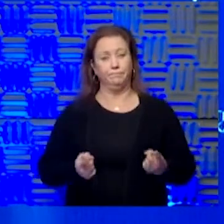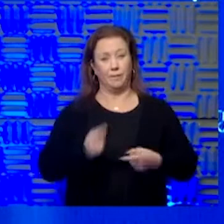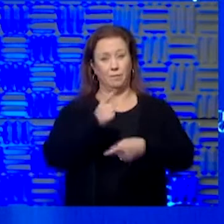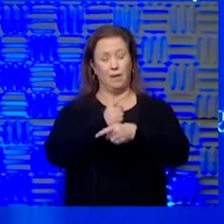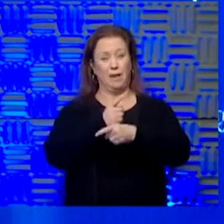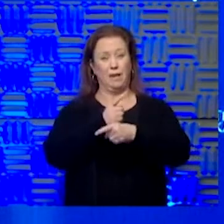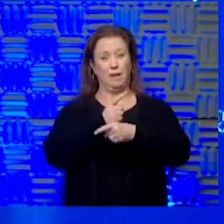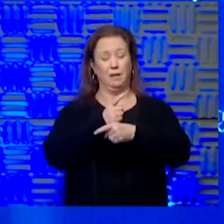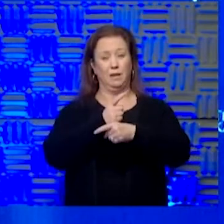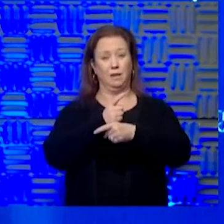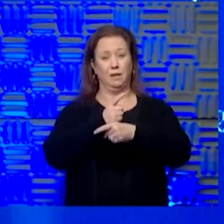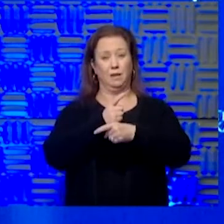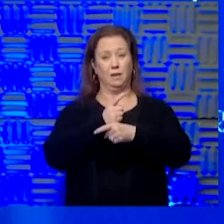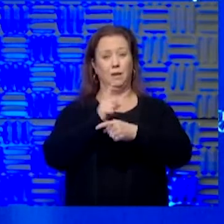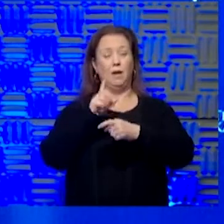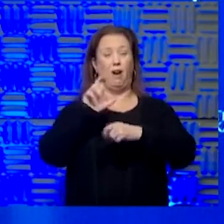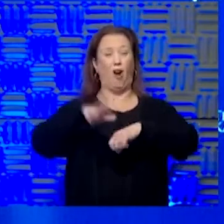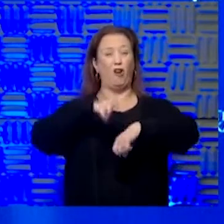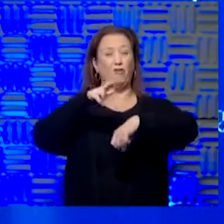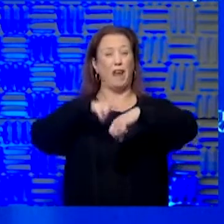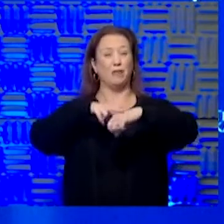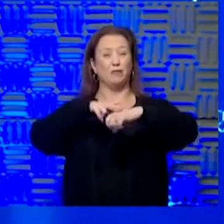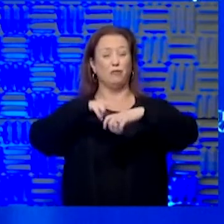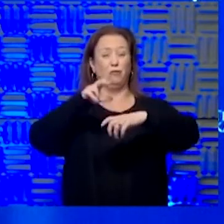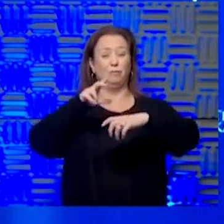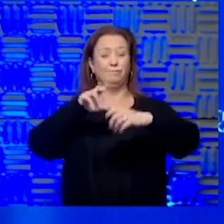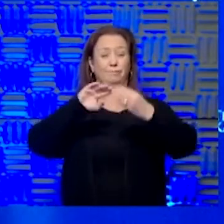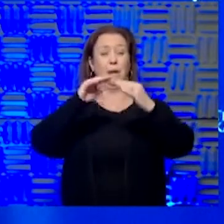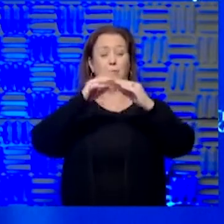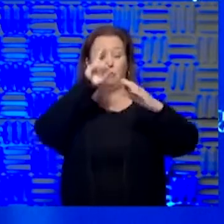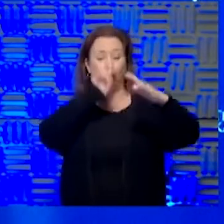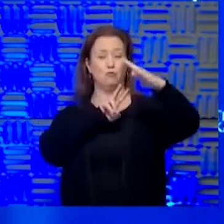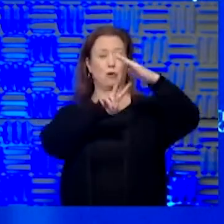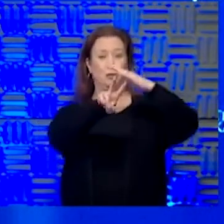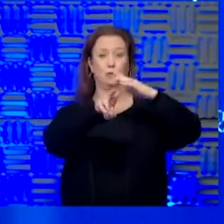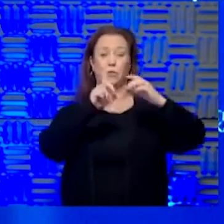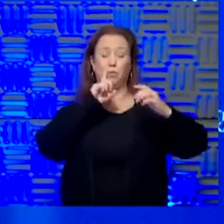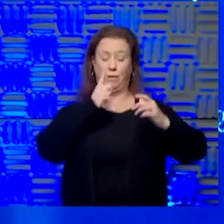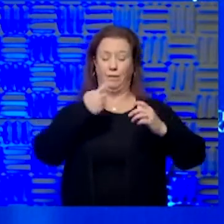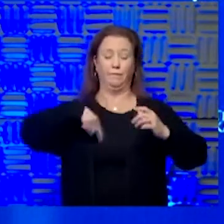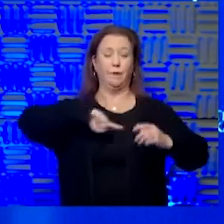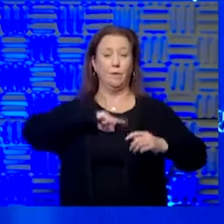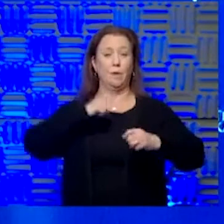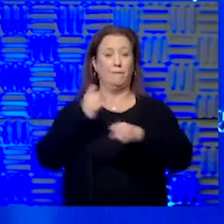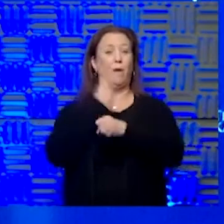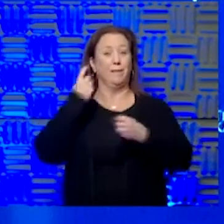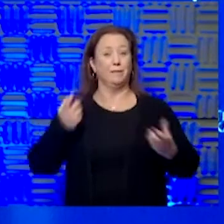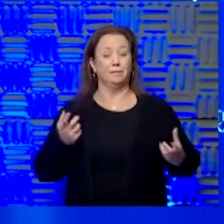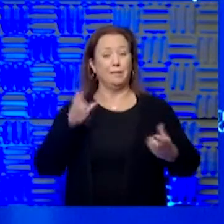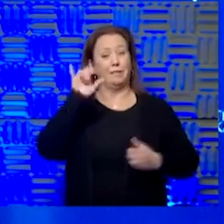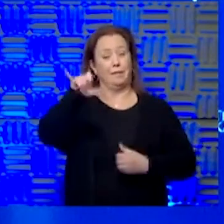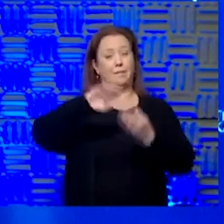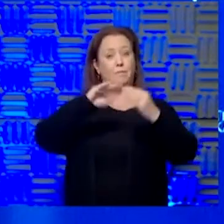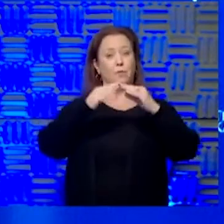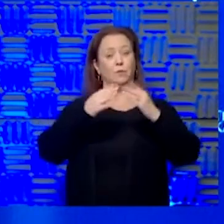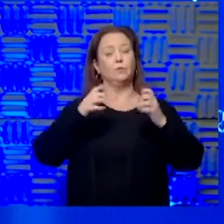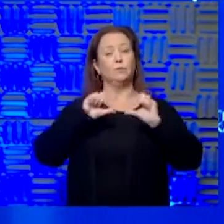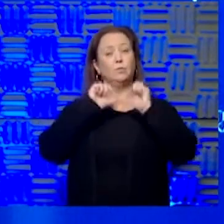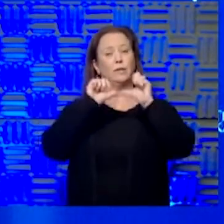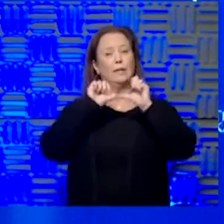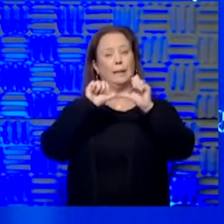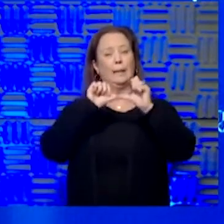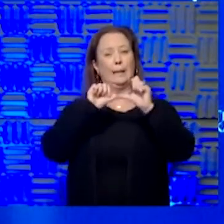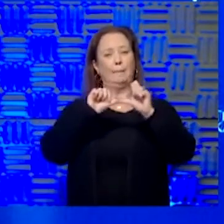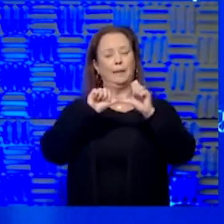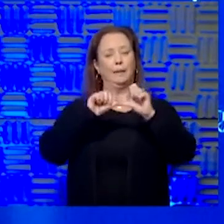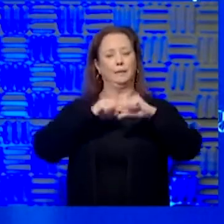We have defied national projections here in Kansas City. And what we need to do is keep being a little